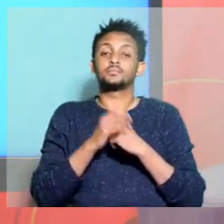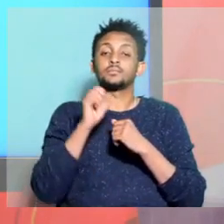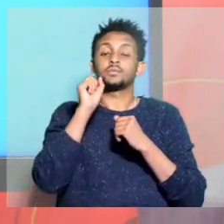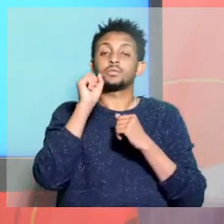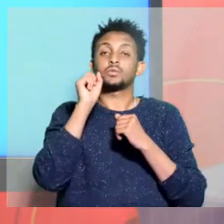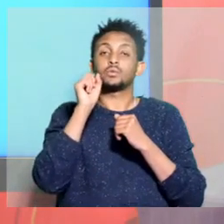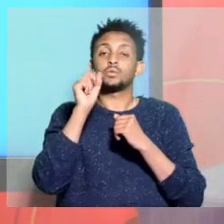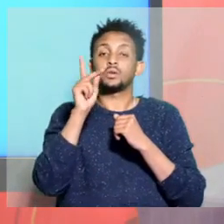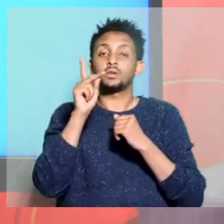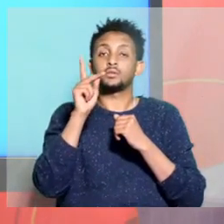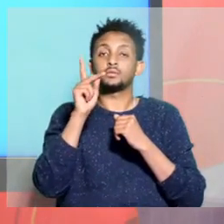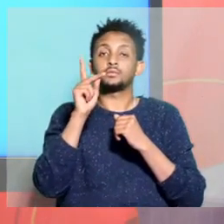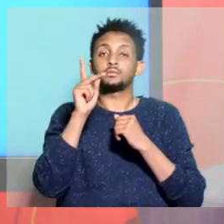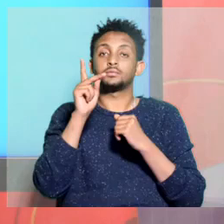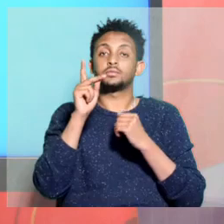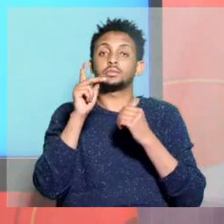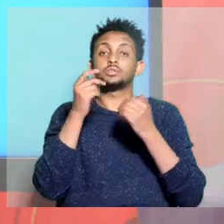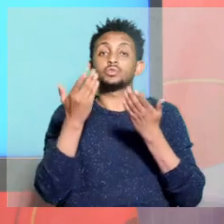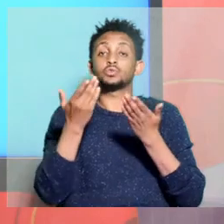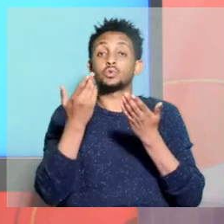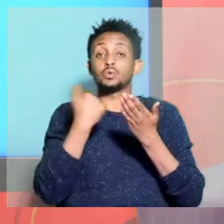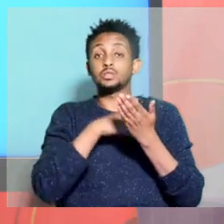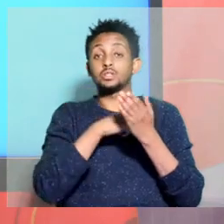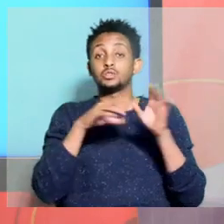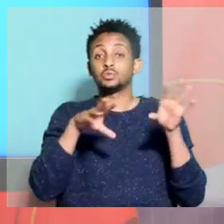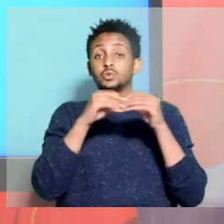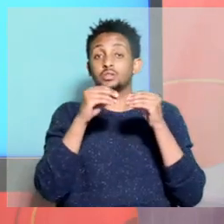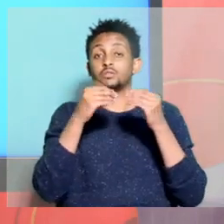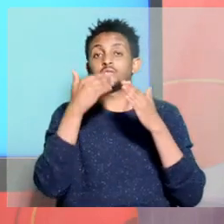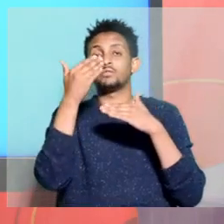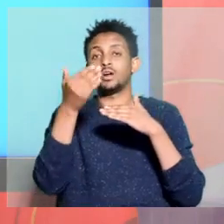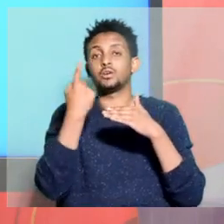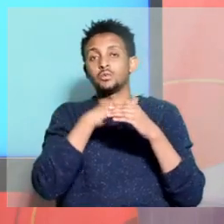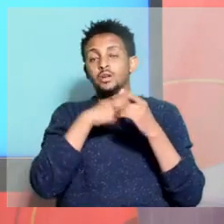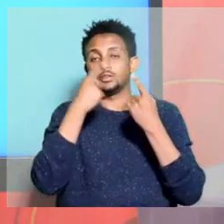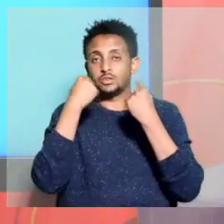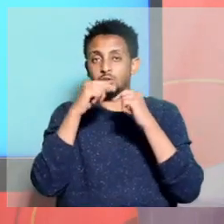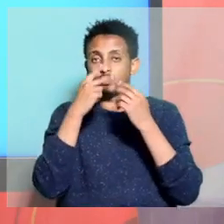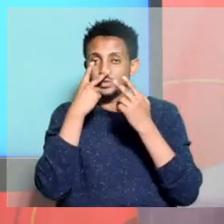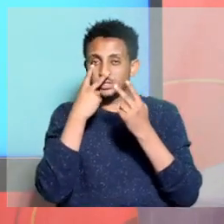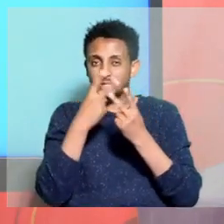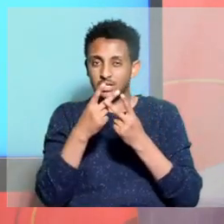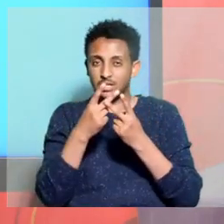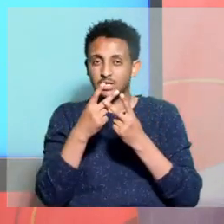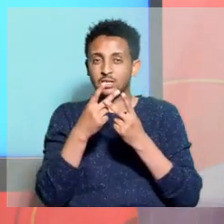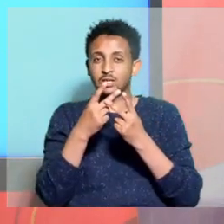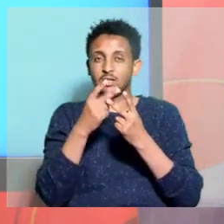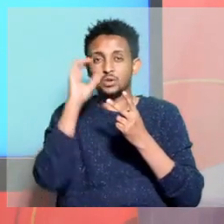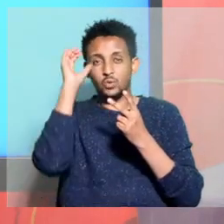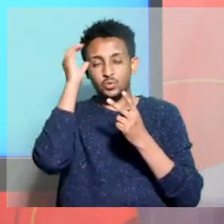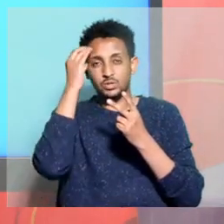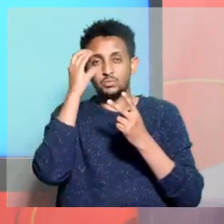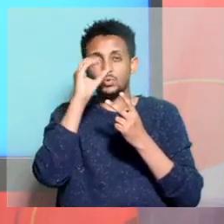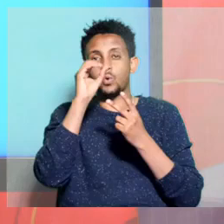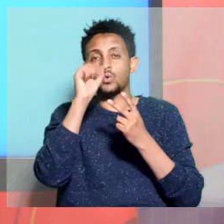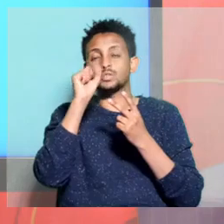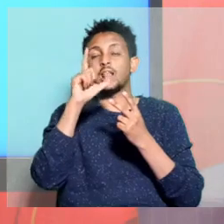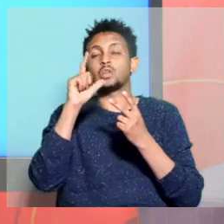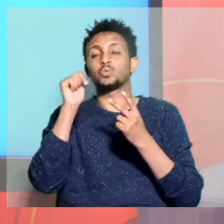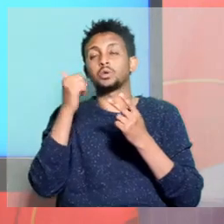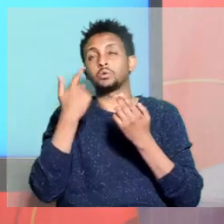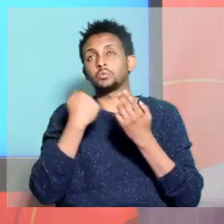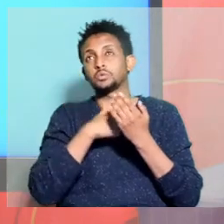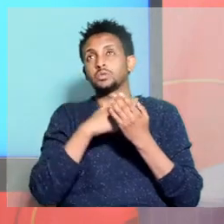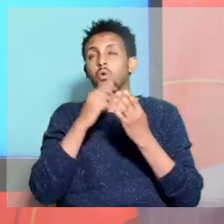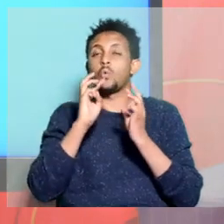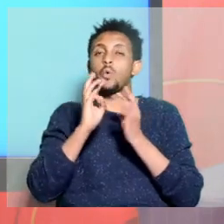Okay. So dear students, so far we have tried to see about the concept of oscillatory motion as well